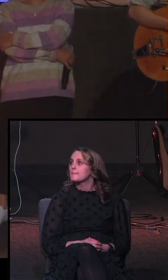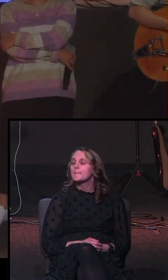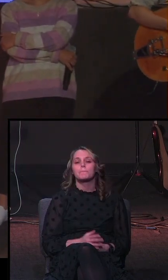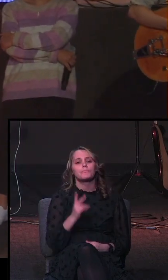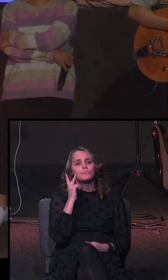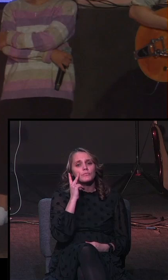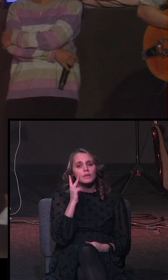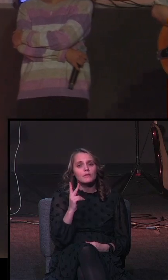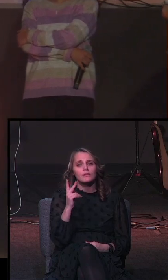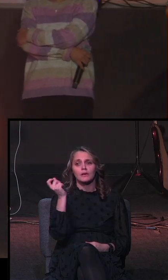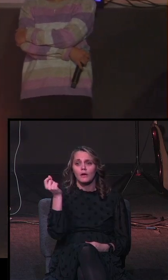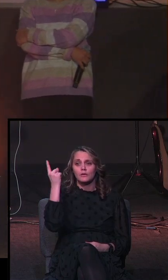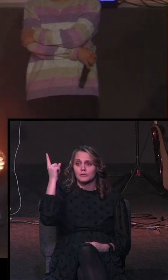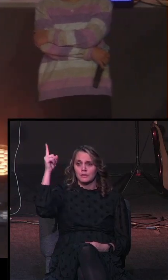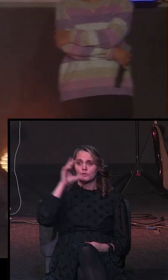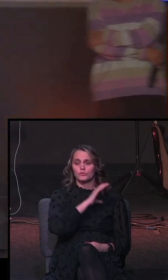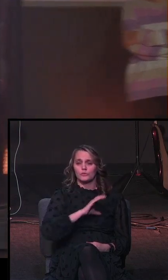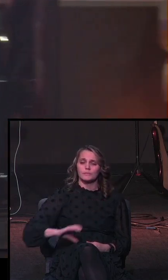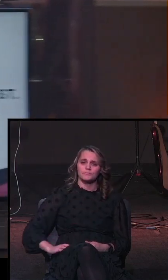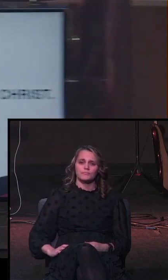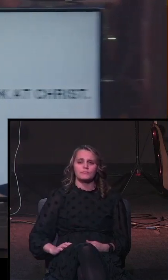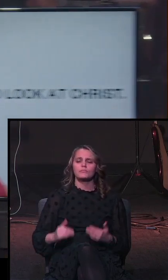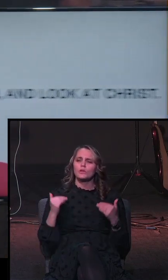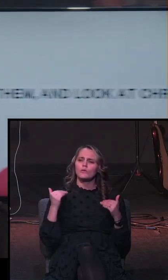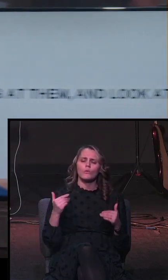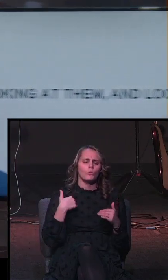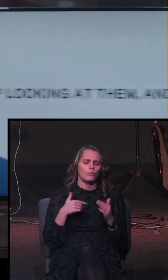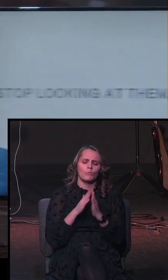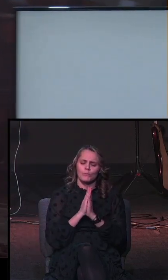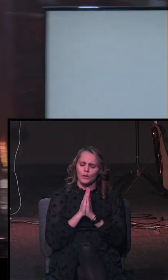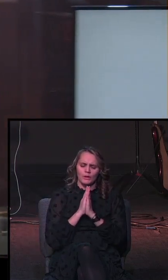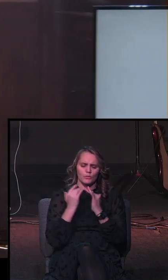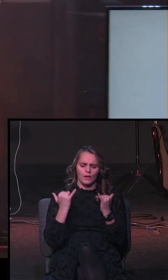Look at Christ. So let's do that right now. Can we just bow our heads? Let's do that right now.